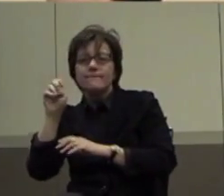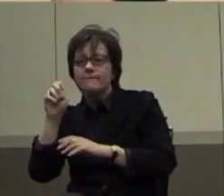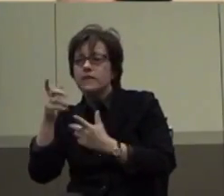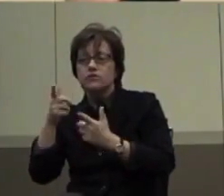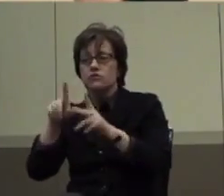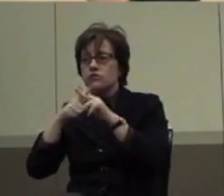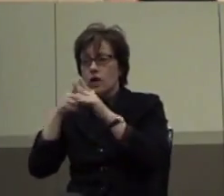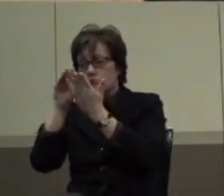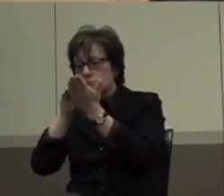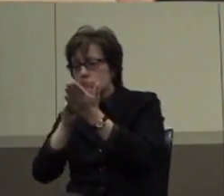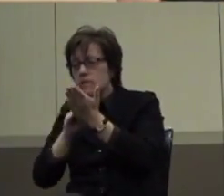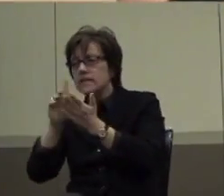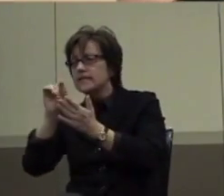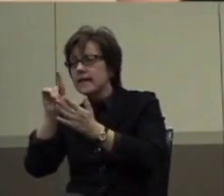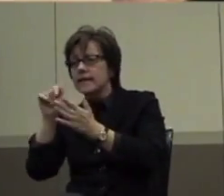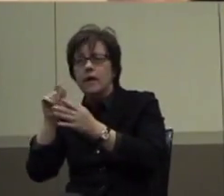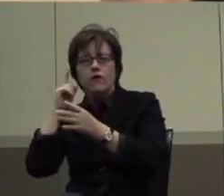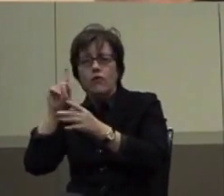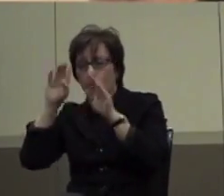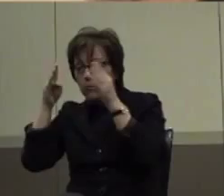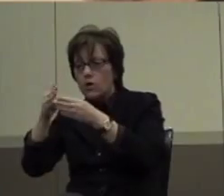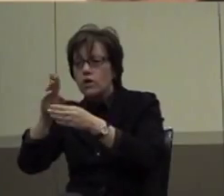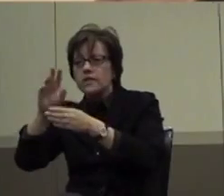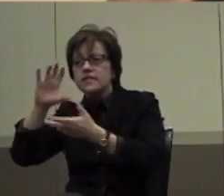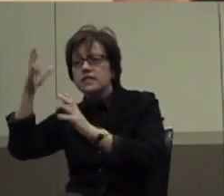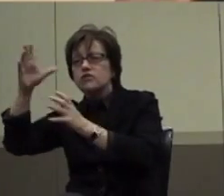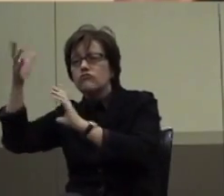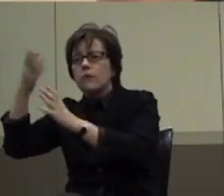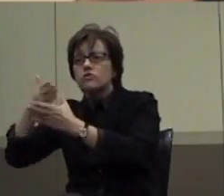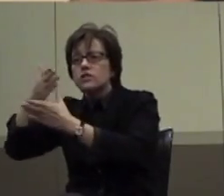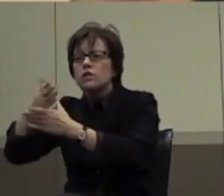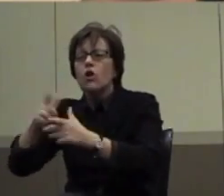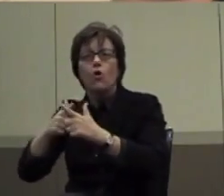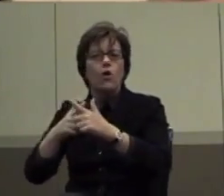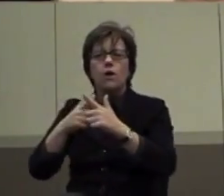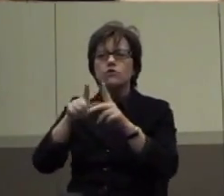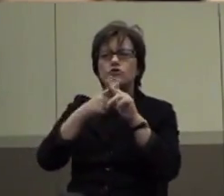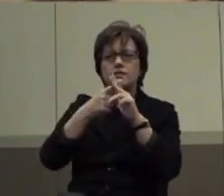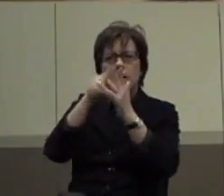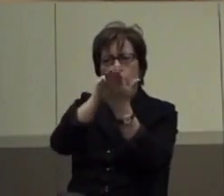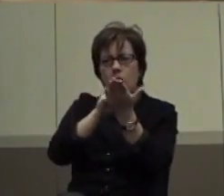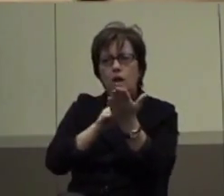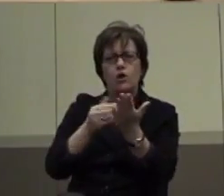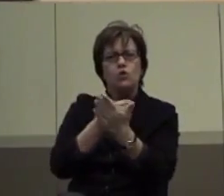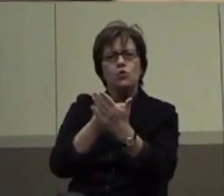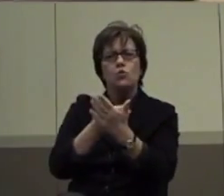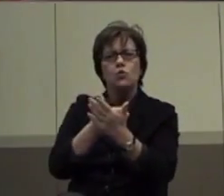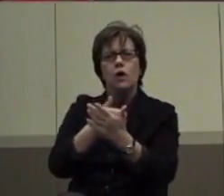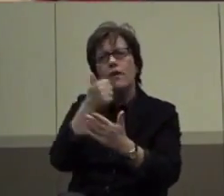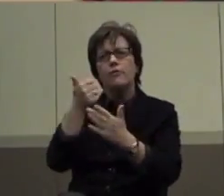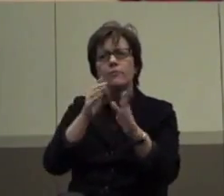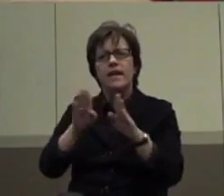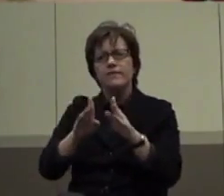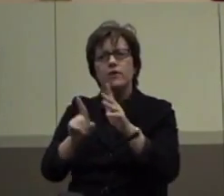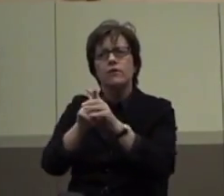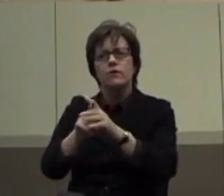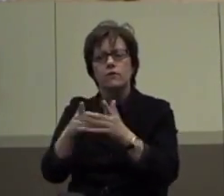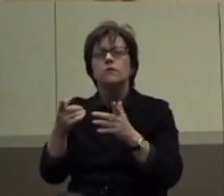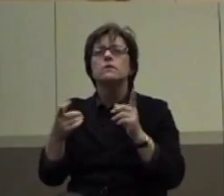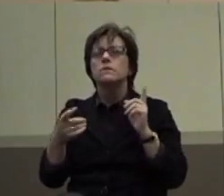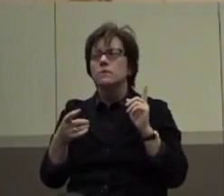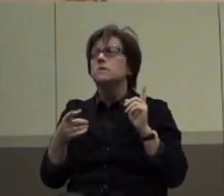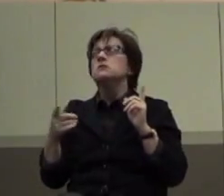taking Dad on some new behavior, or do you just... I'll usually do both, and oftentimes, again, especially if it's a situation where I see